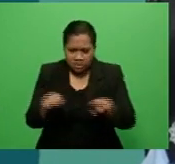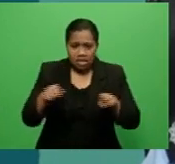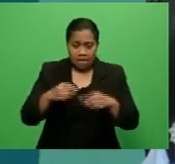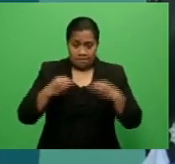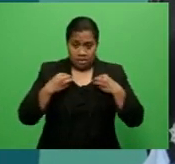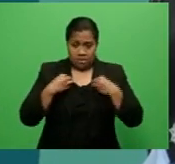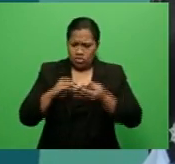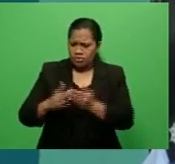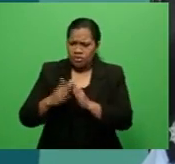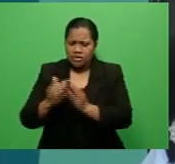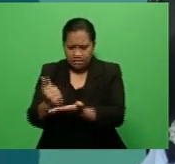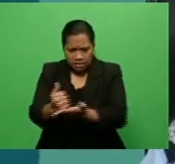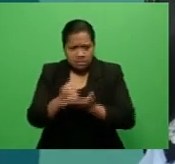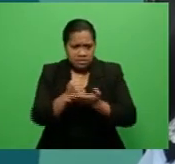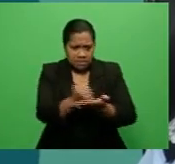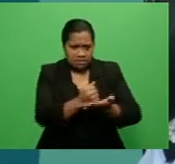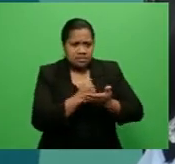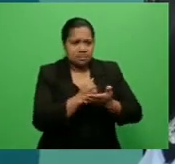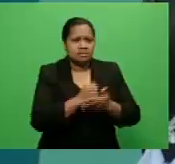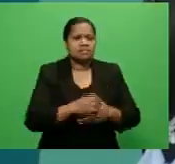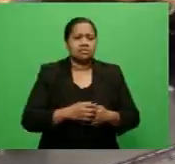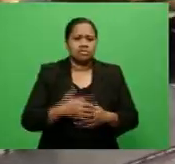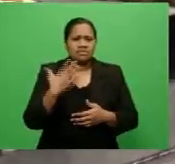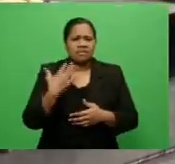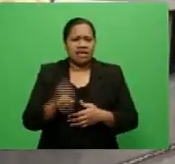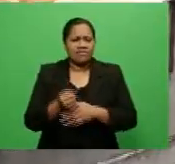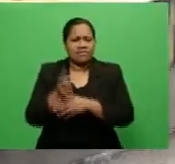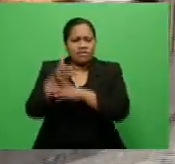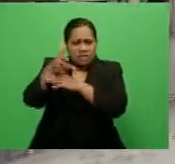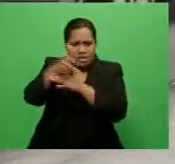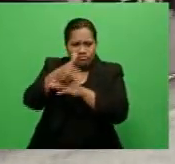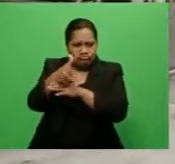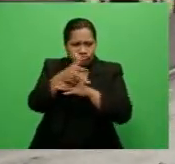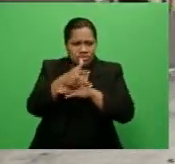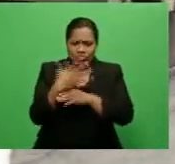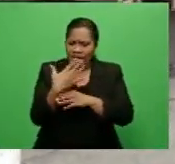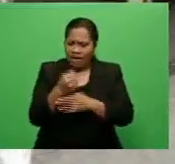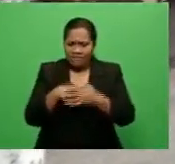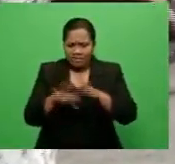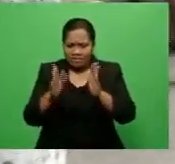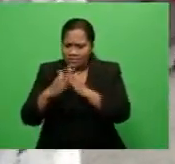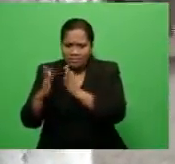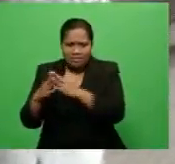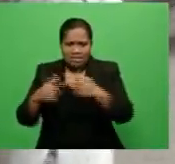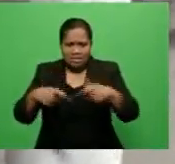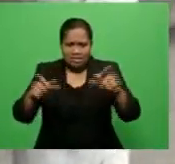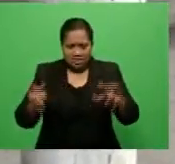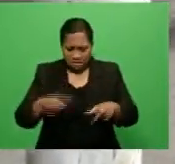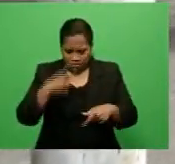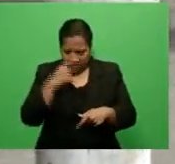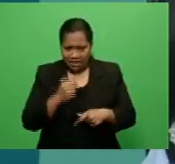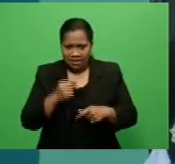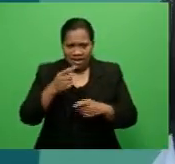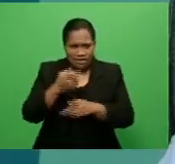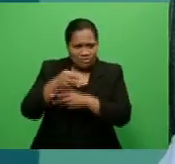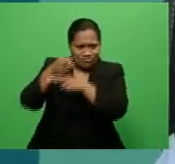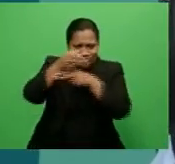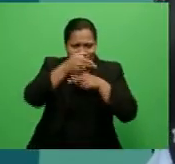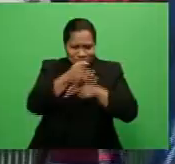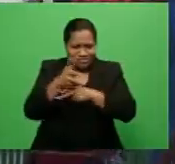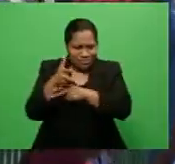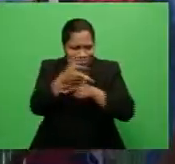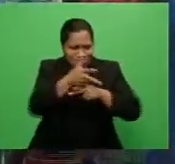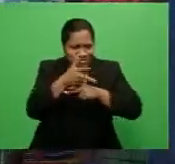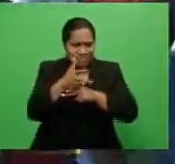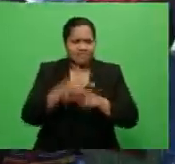also assist in terms of the existing cameras that are out there in towns and cities, that we can hook that up in our command